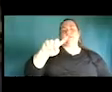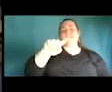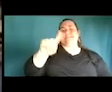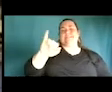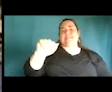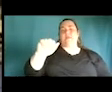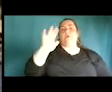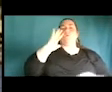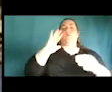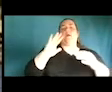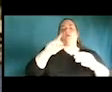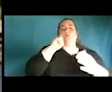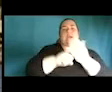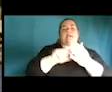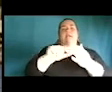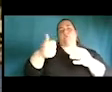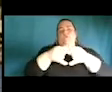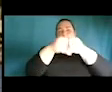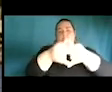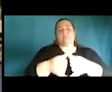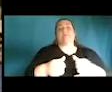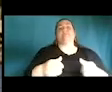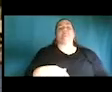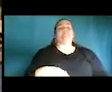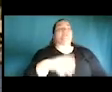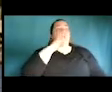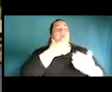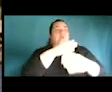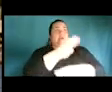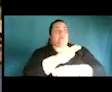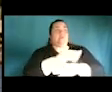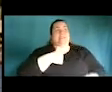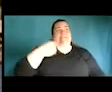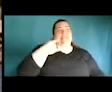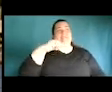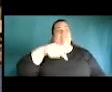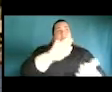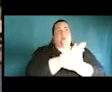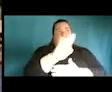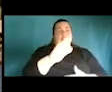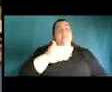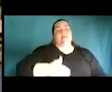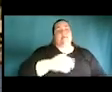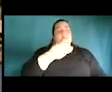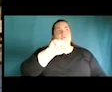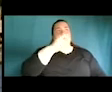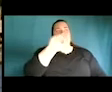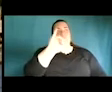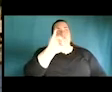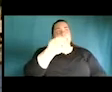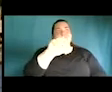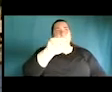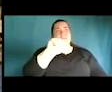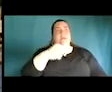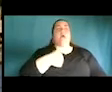Good afternoon, everyone. My name is Rashid Zia. As Dean of the College, it is my sincere pleasure to congratulate all of our distinguished